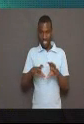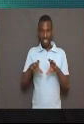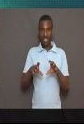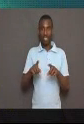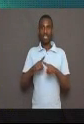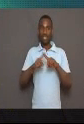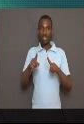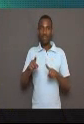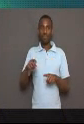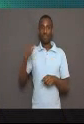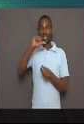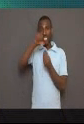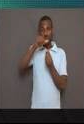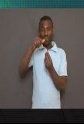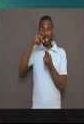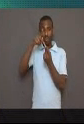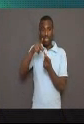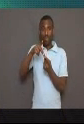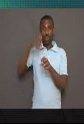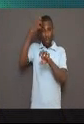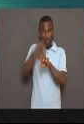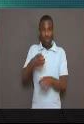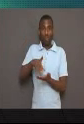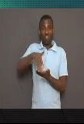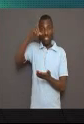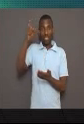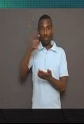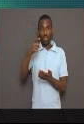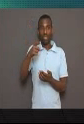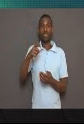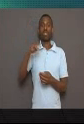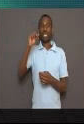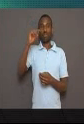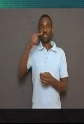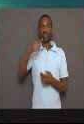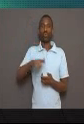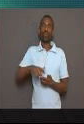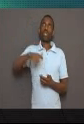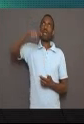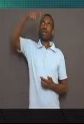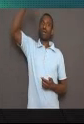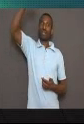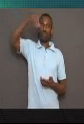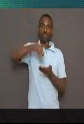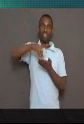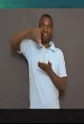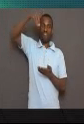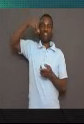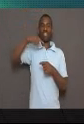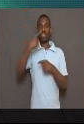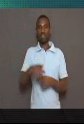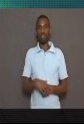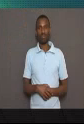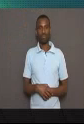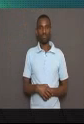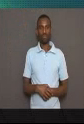Atmospheric pressure rises when air moves across large cool masses, such